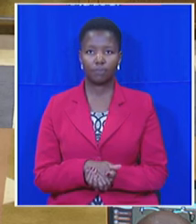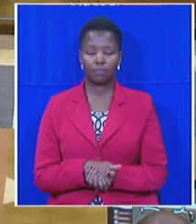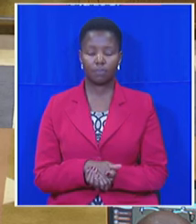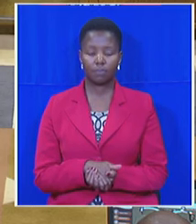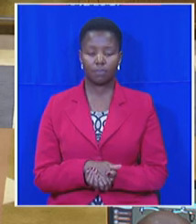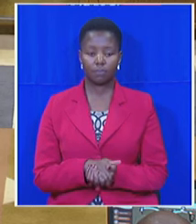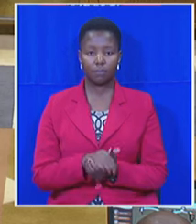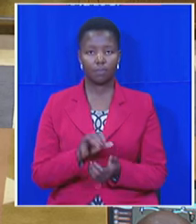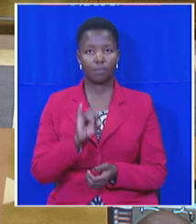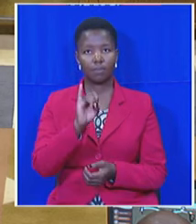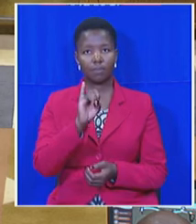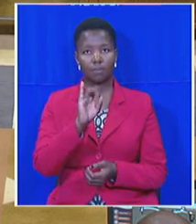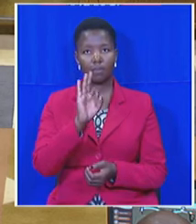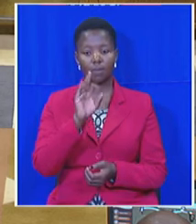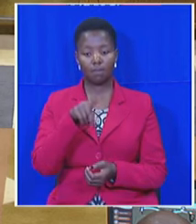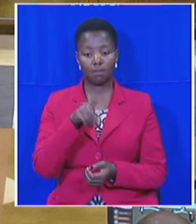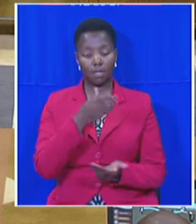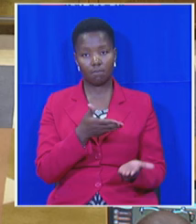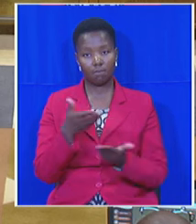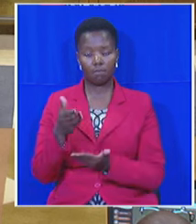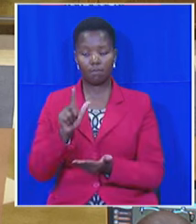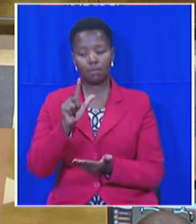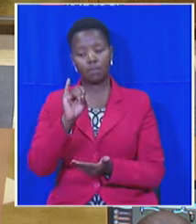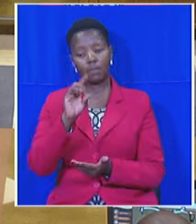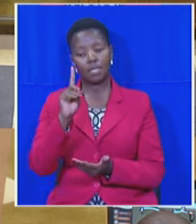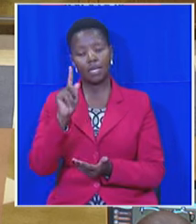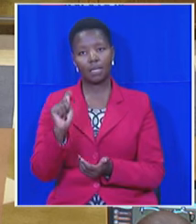Next, IFP as Akhbara Lid, Esther Hazen.